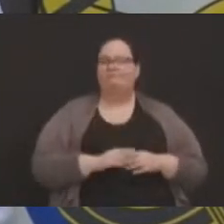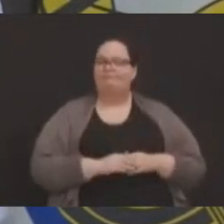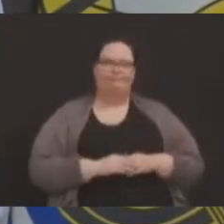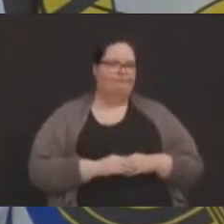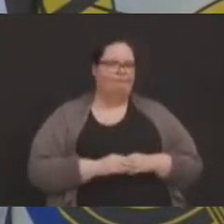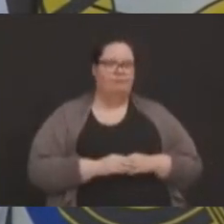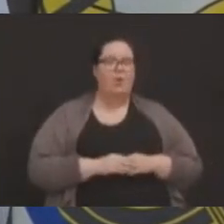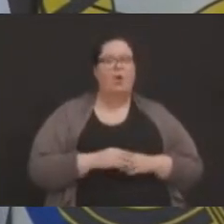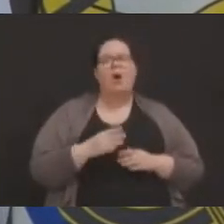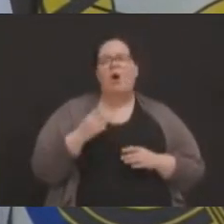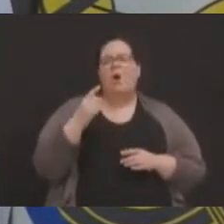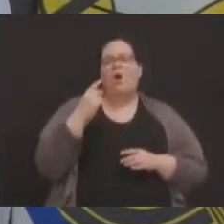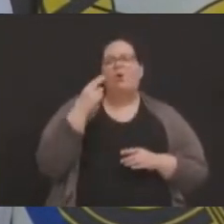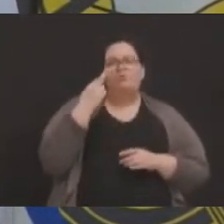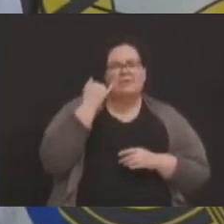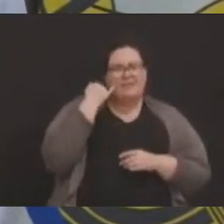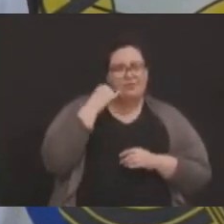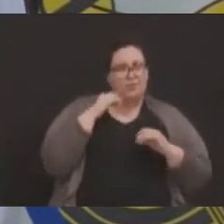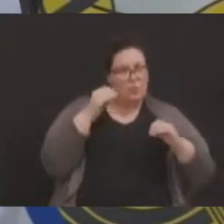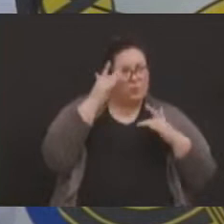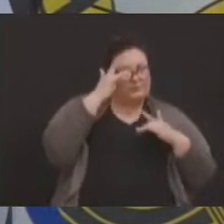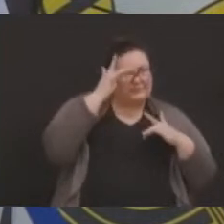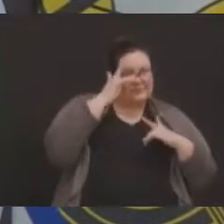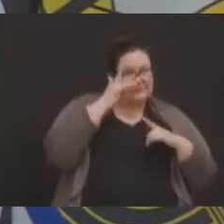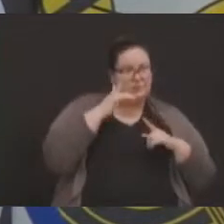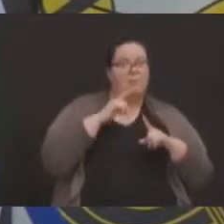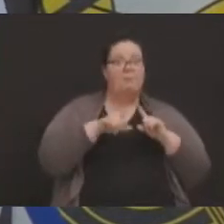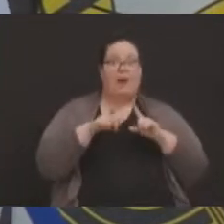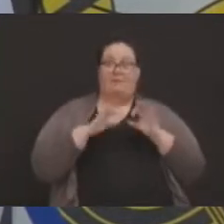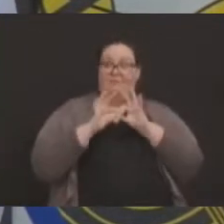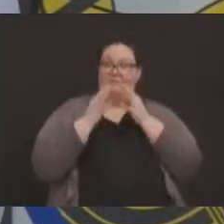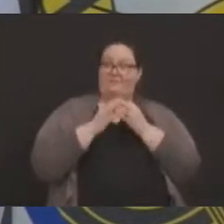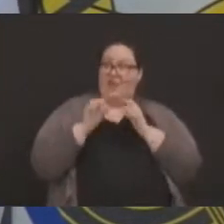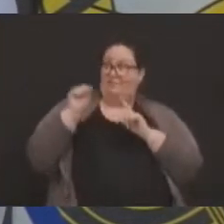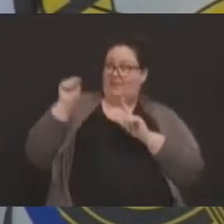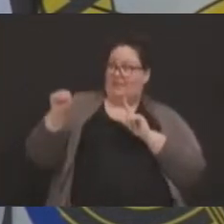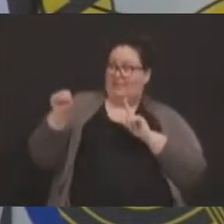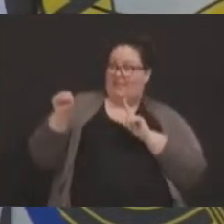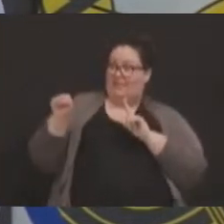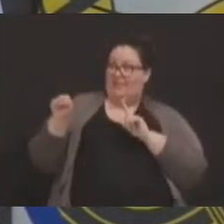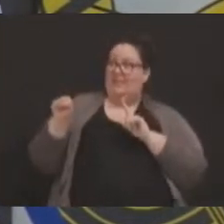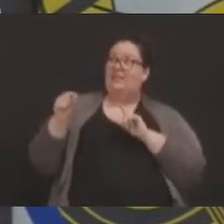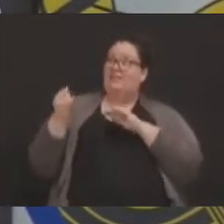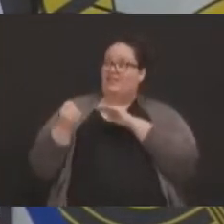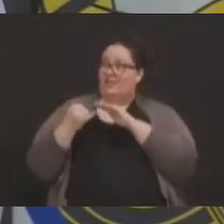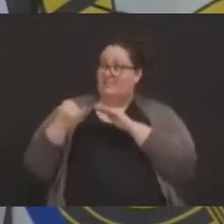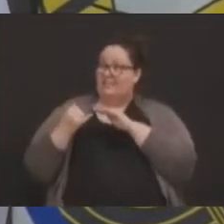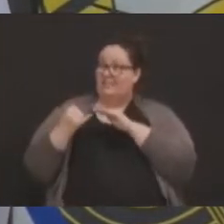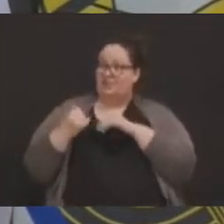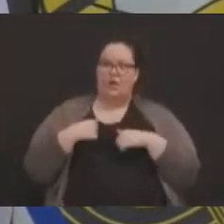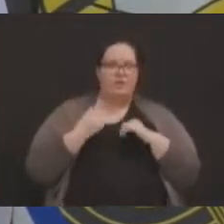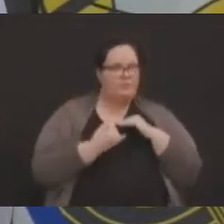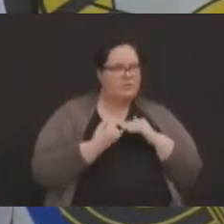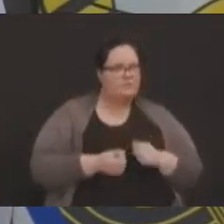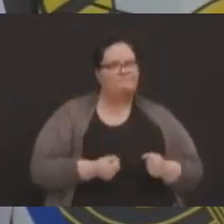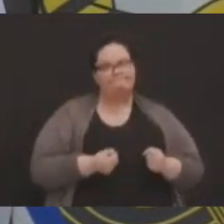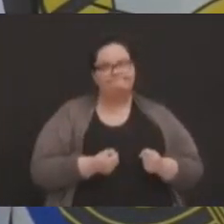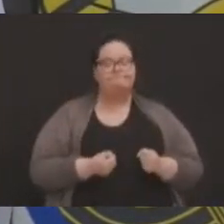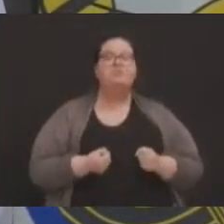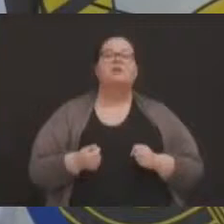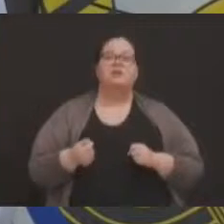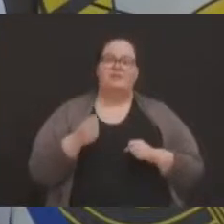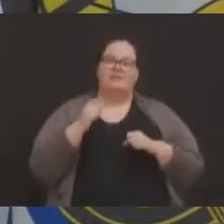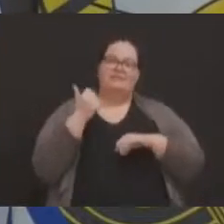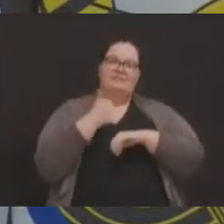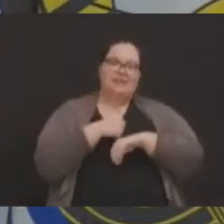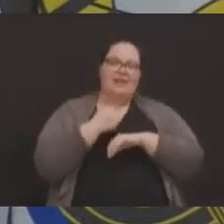if it's just one symptom, even if it seems mild or trivial, testing will help us identify how the virus is spreading, and